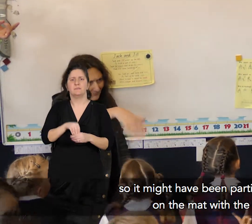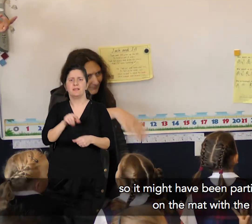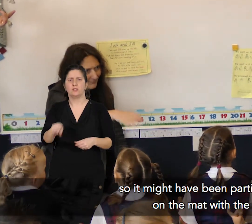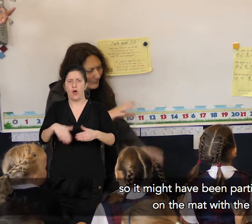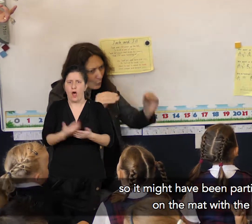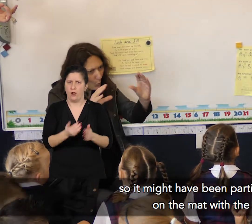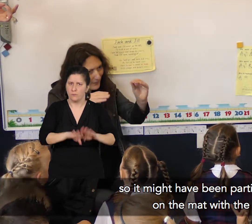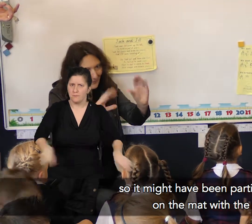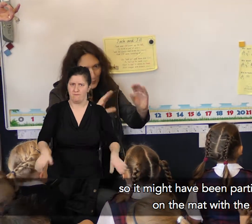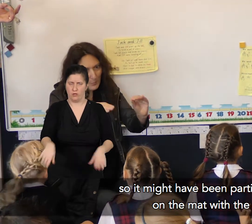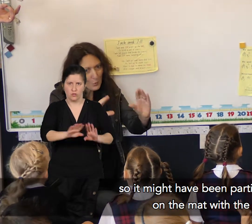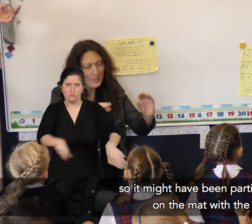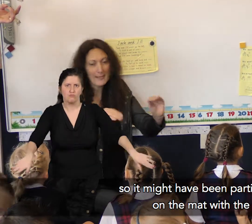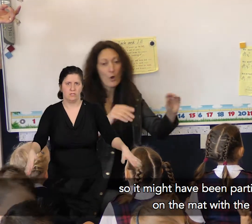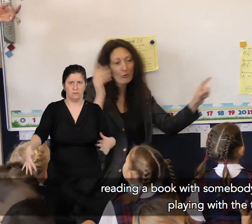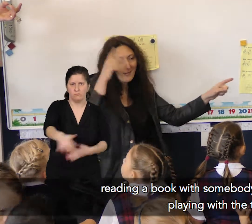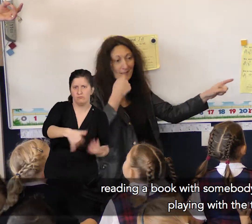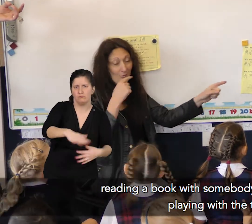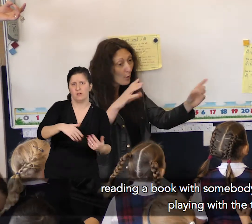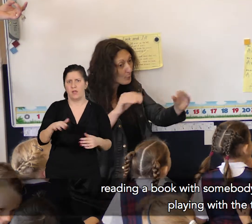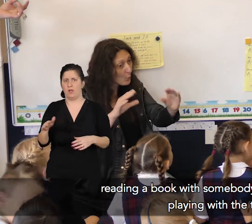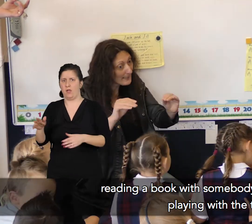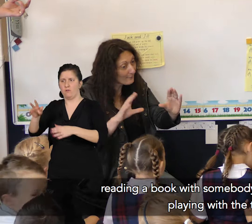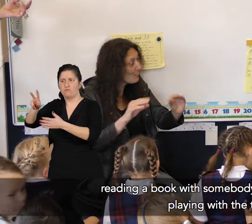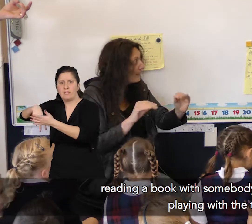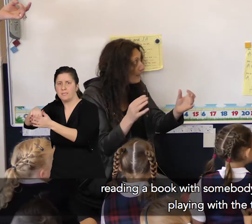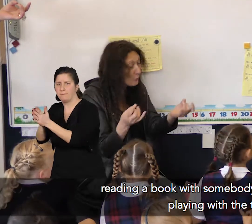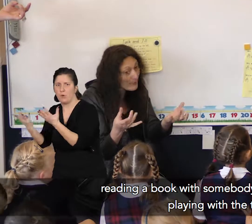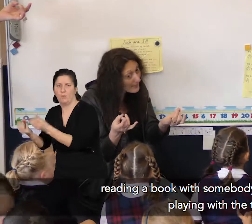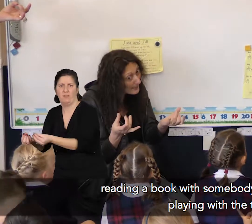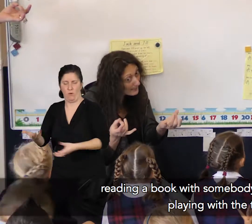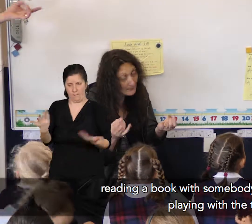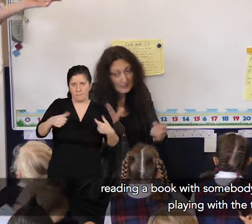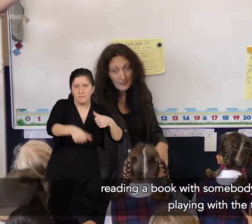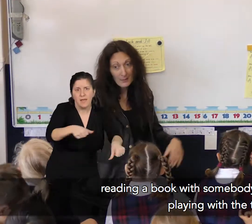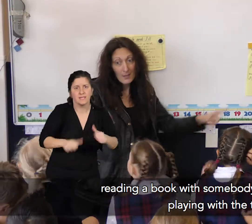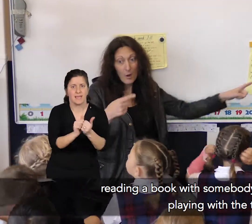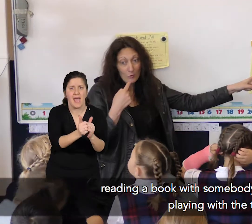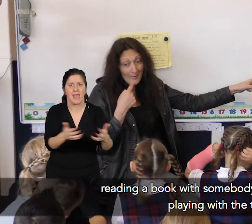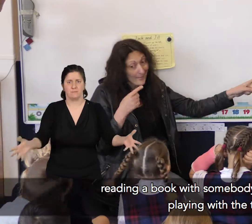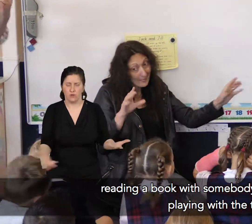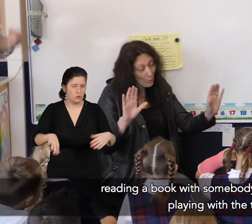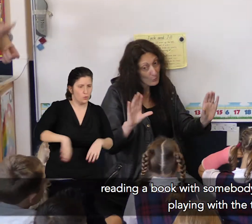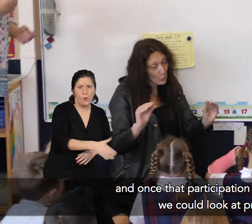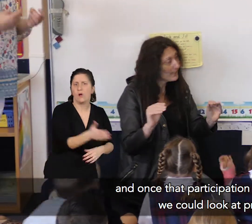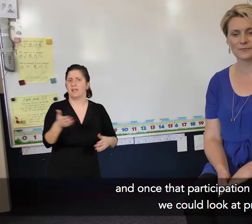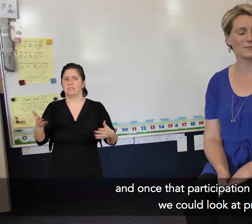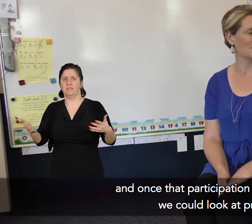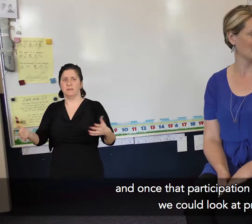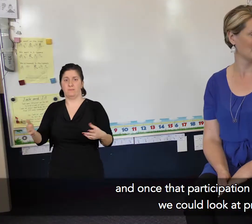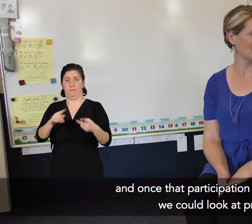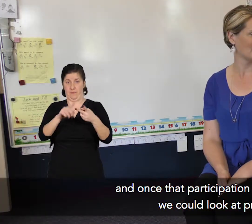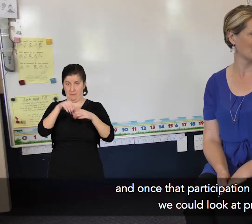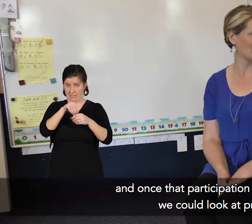been participation sitting on the mat with the children, reading a book with somebody, playing a puzzle, playing with the trains. And once